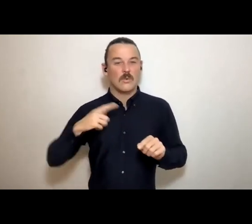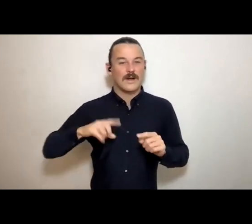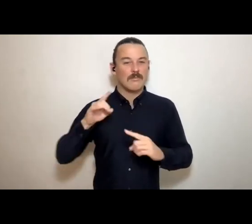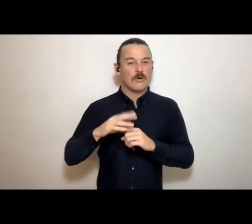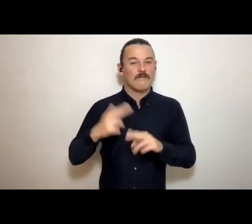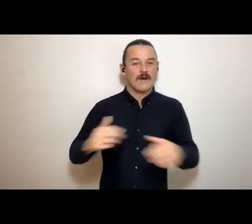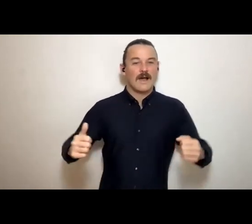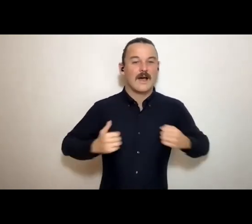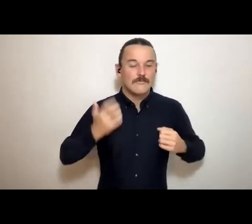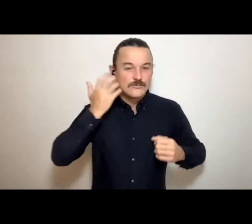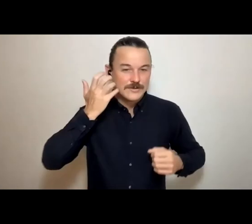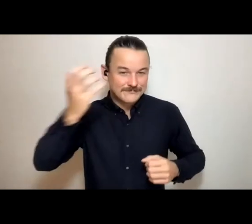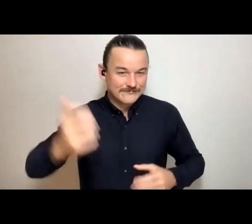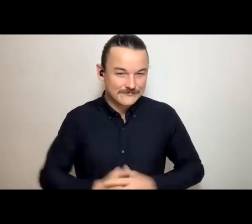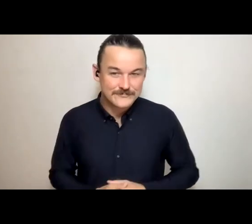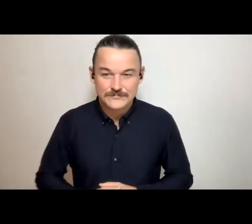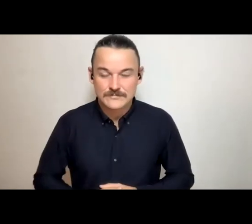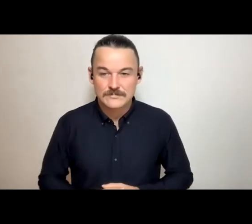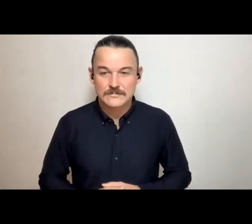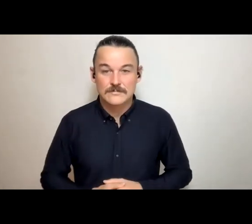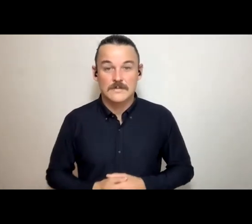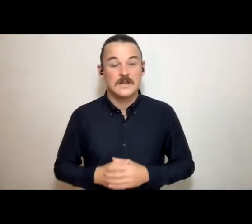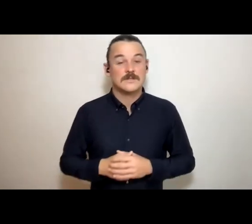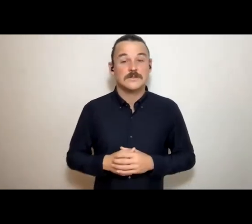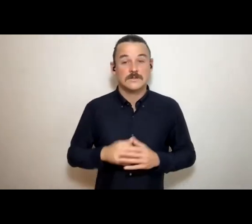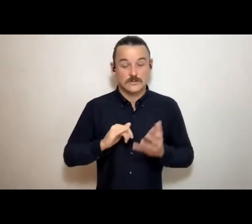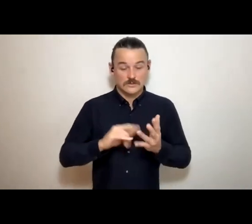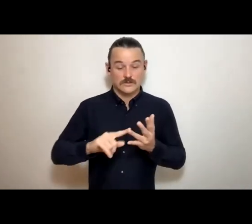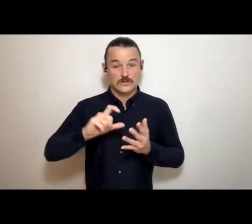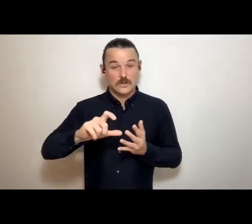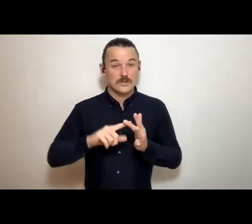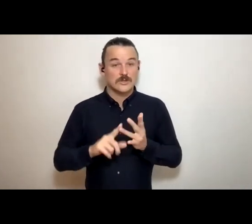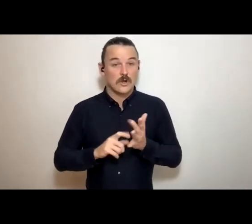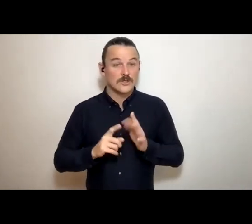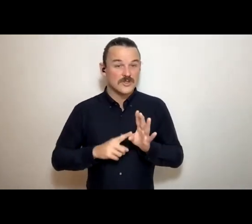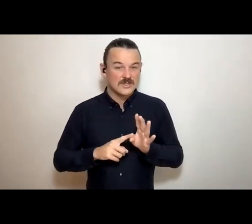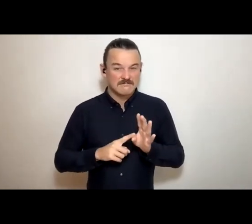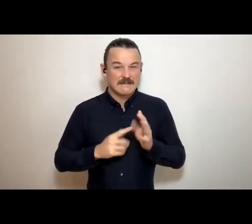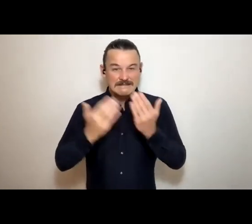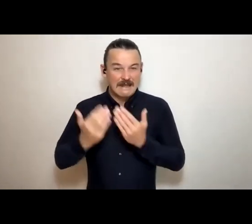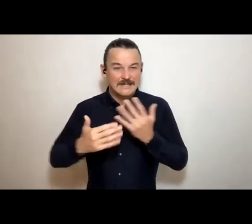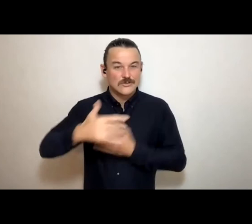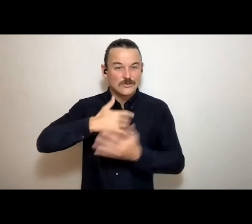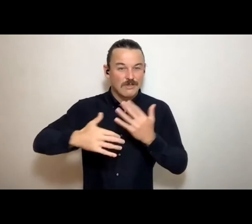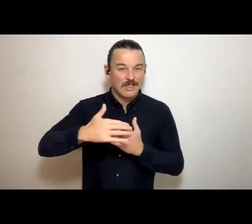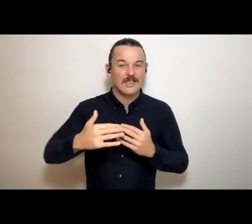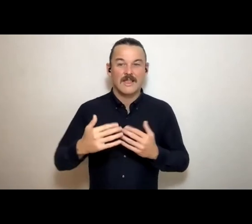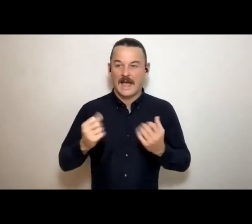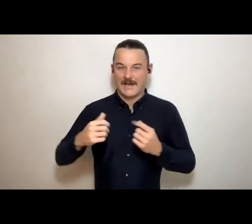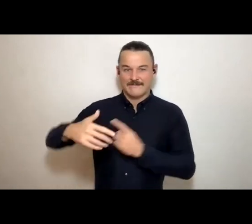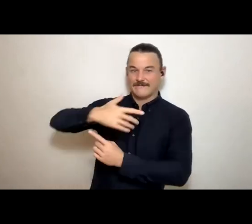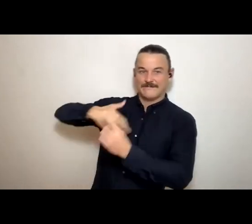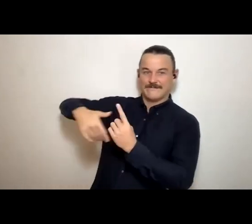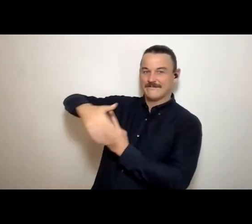So I'll get started. Sociology is all around us, and we have all engaged in sociological thinking, whether